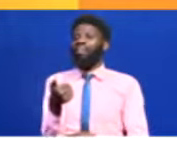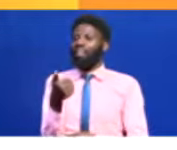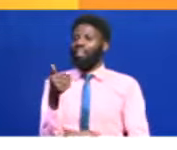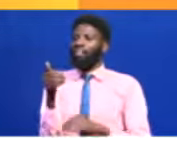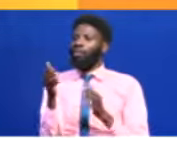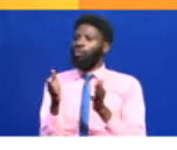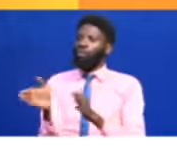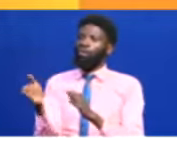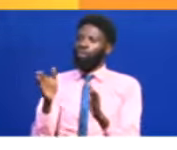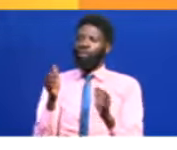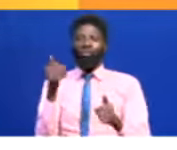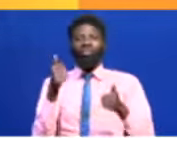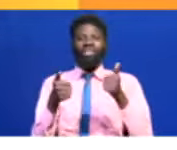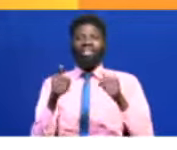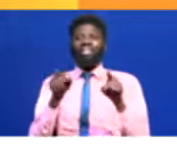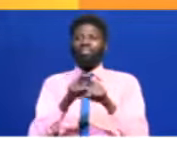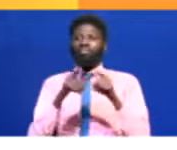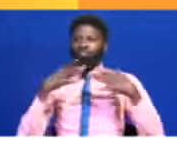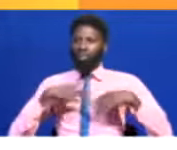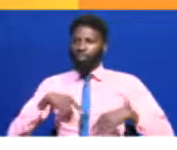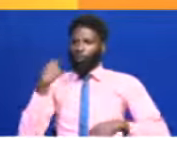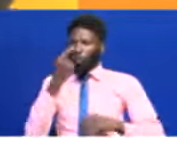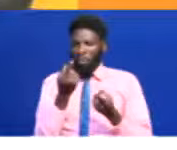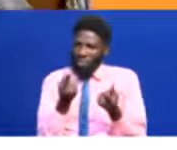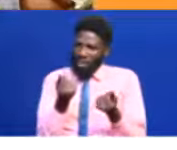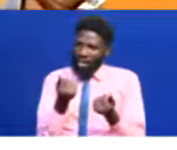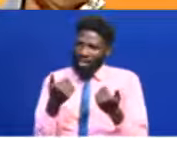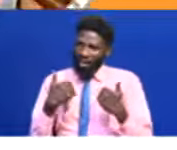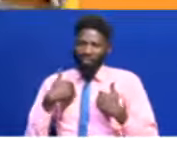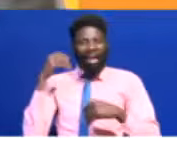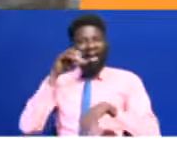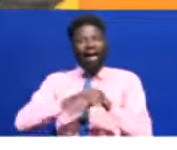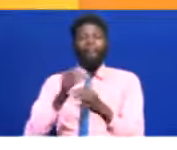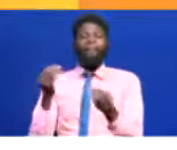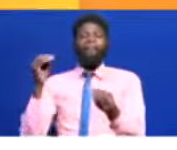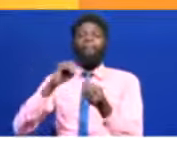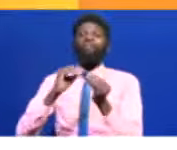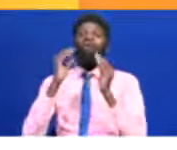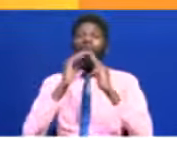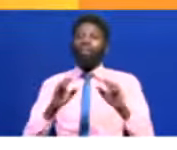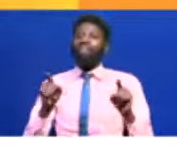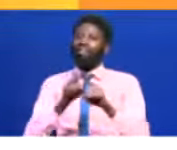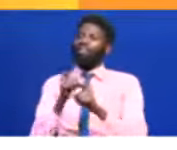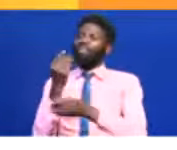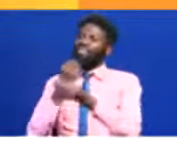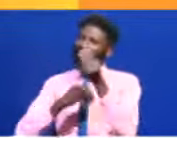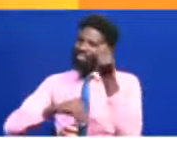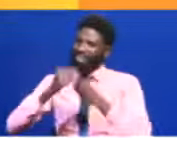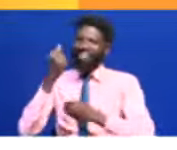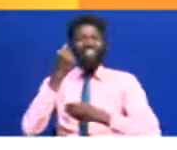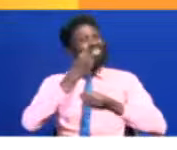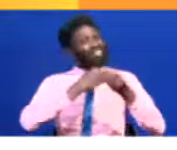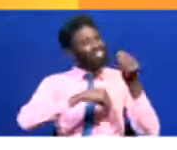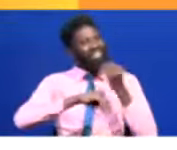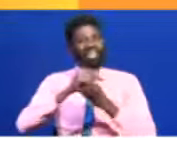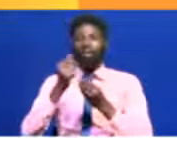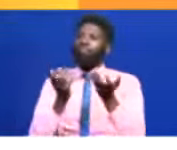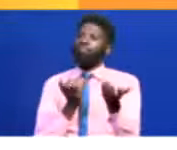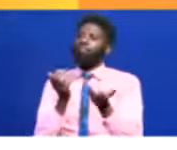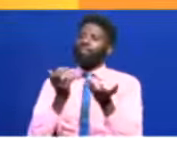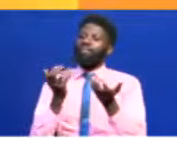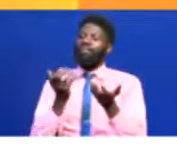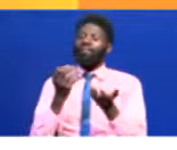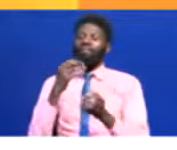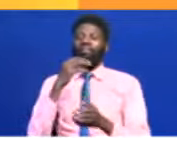way mm-hmm. of those who have getting more houses and maybe selling, you know, making business